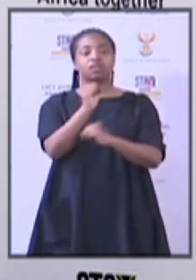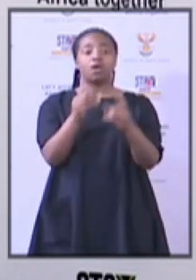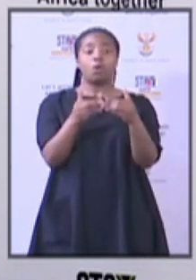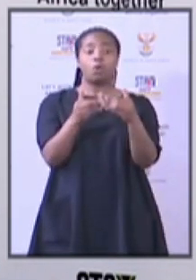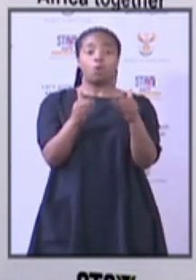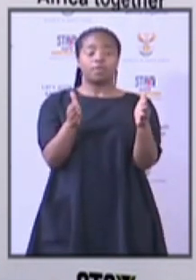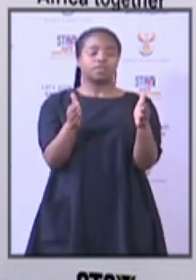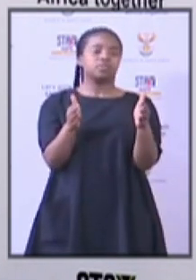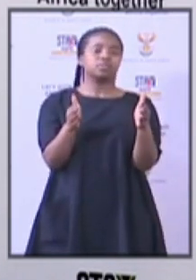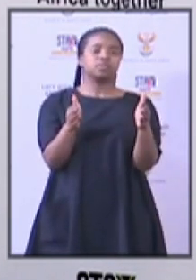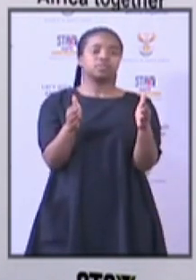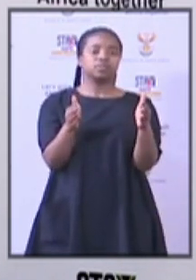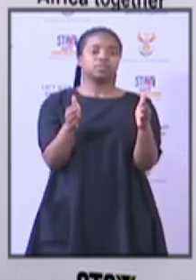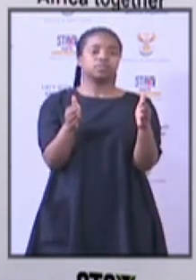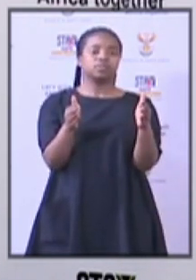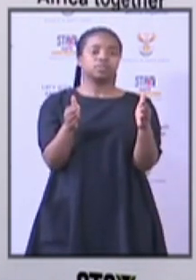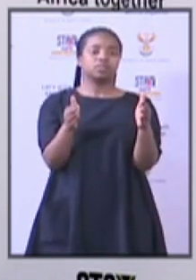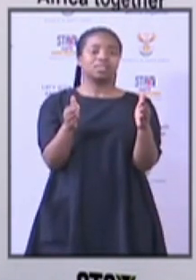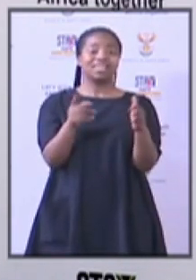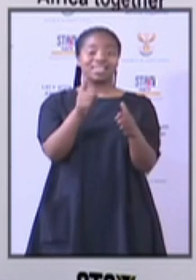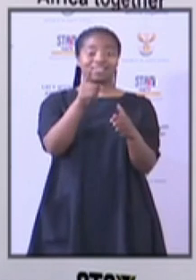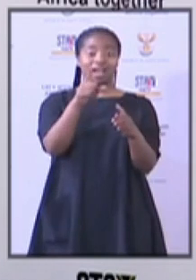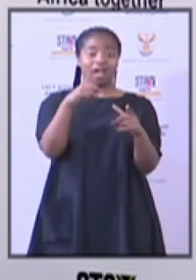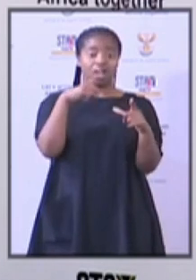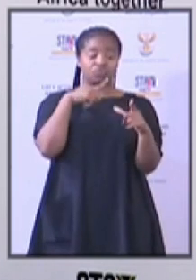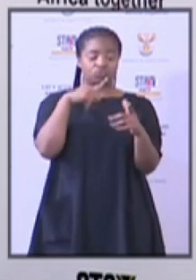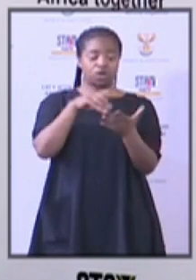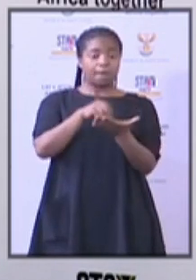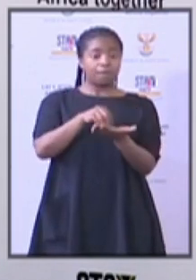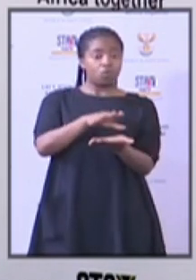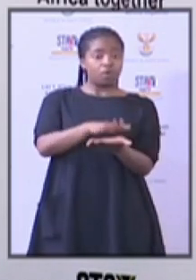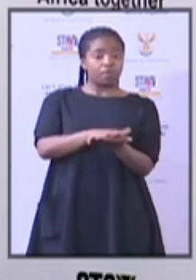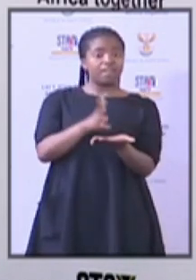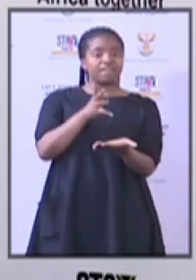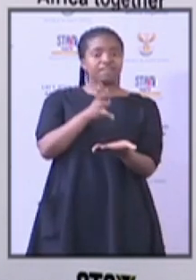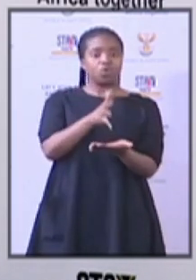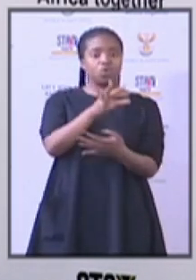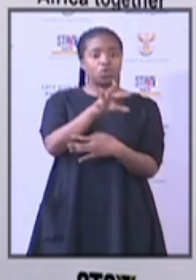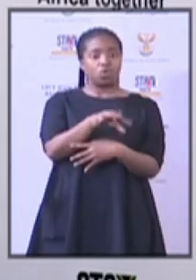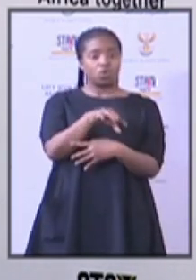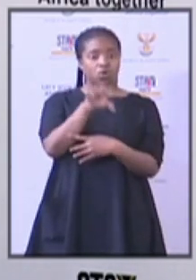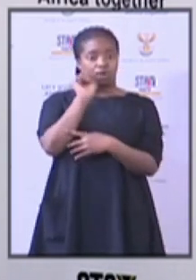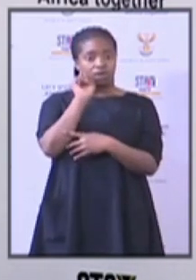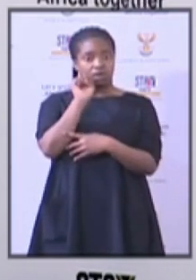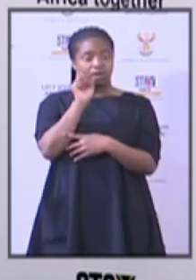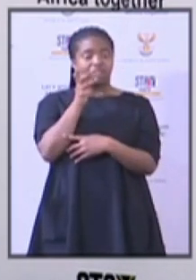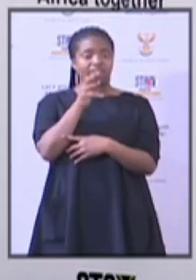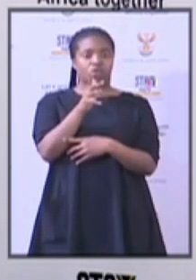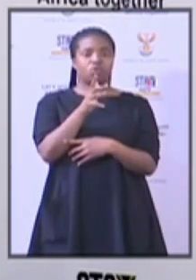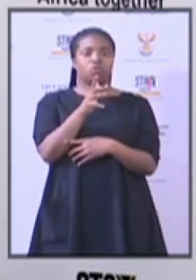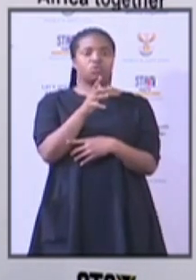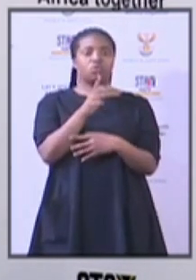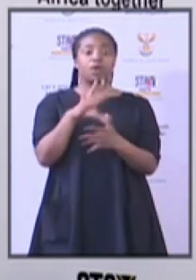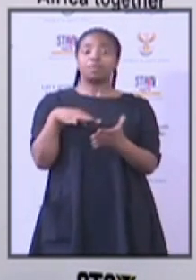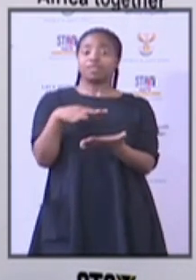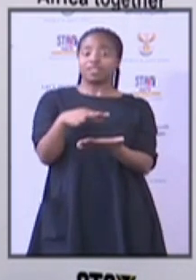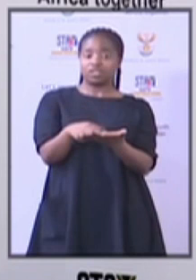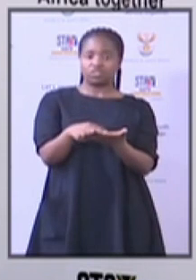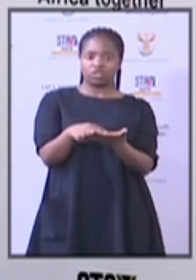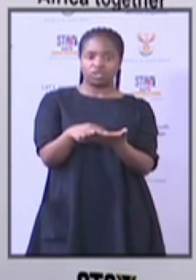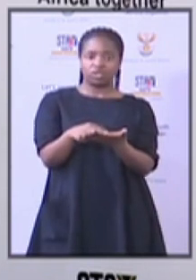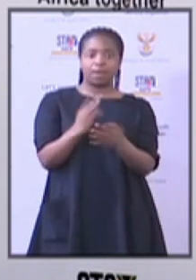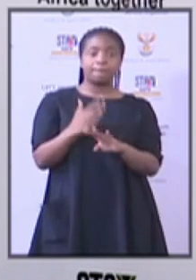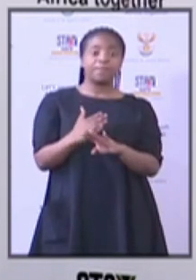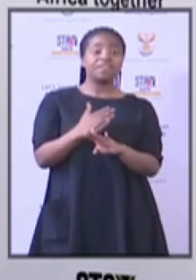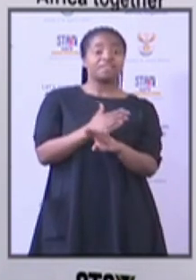only by appointment for collection of outcomes on applications which were made